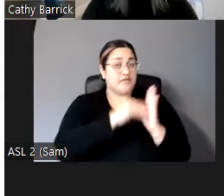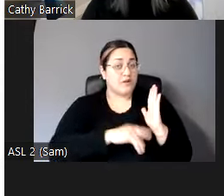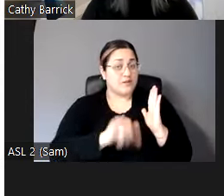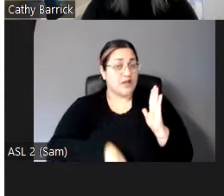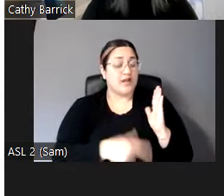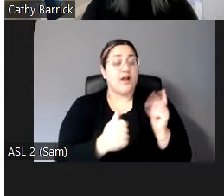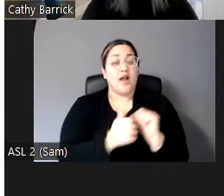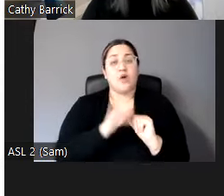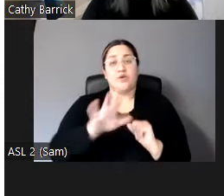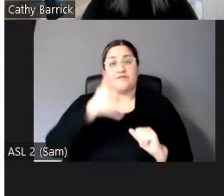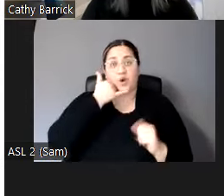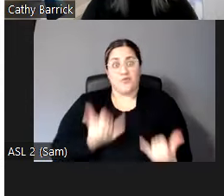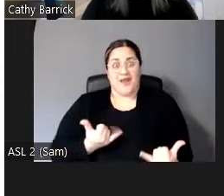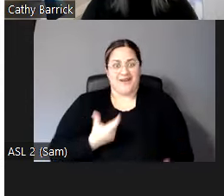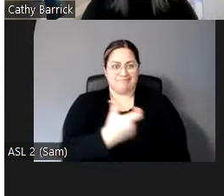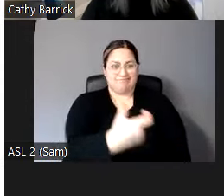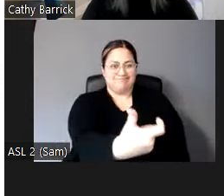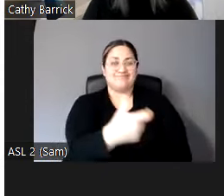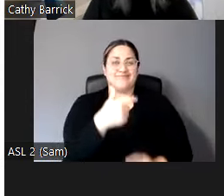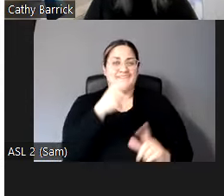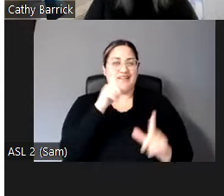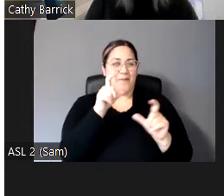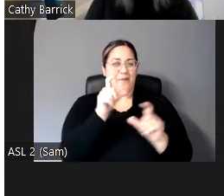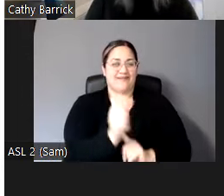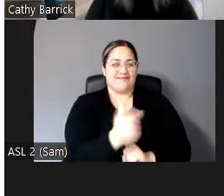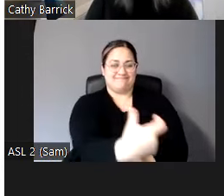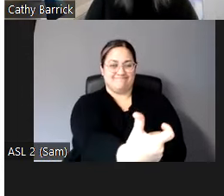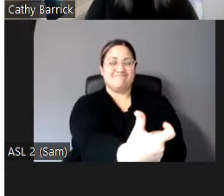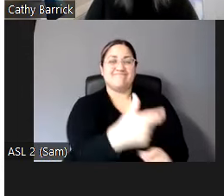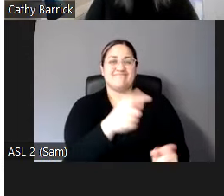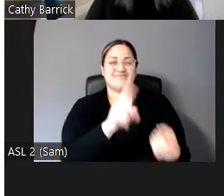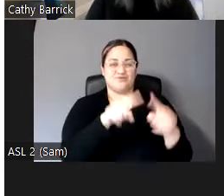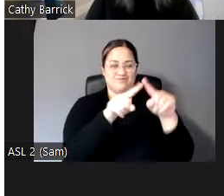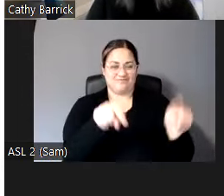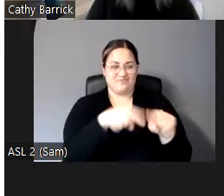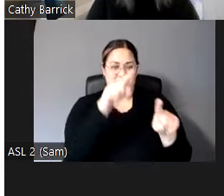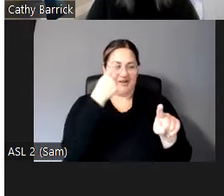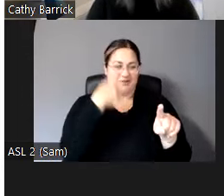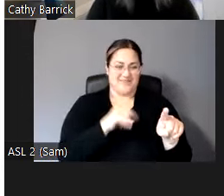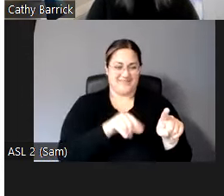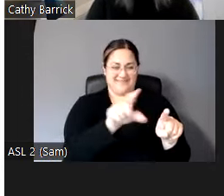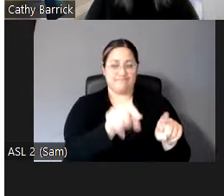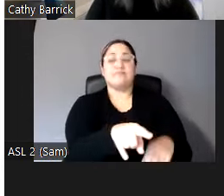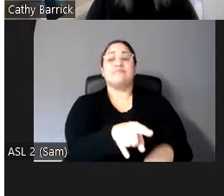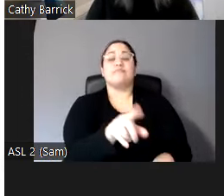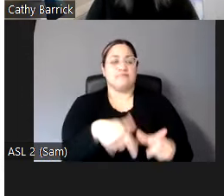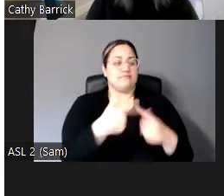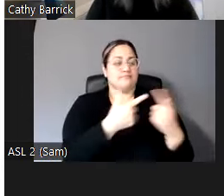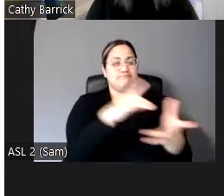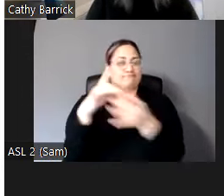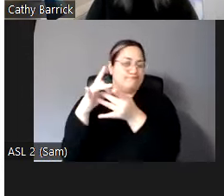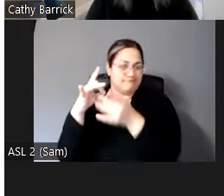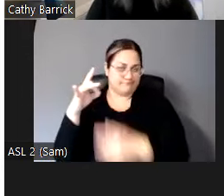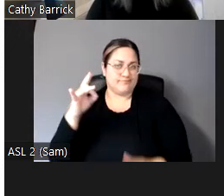to. We do appreciate your feedback. It gives us ideas about what you want for future webinars, because we are here to meet your